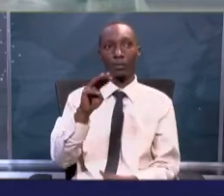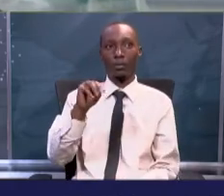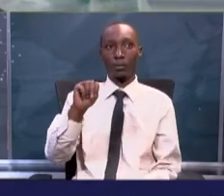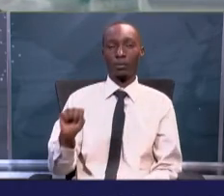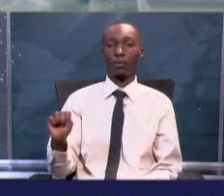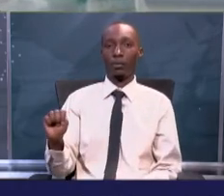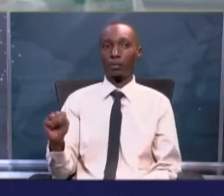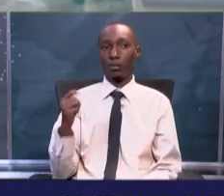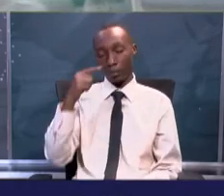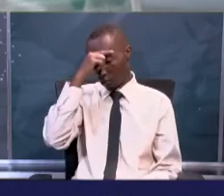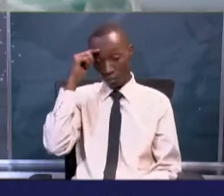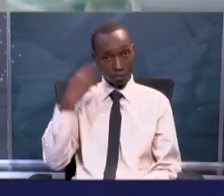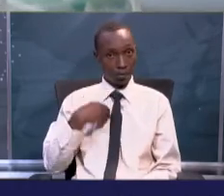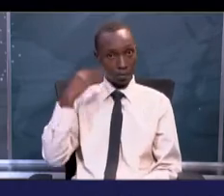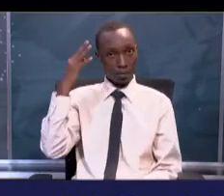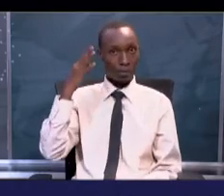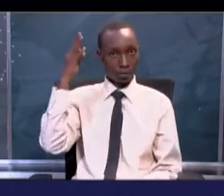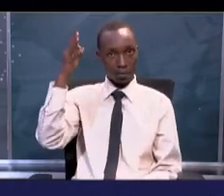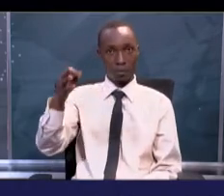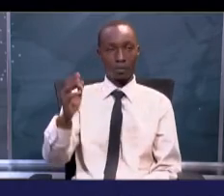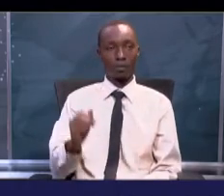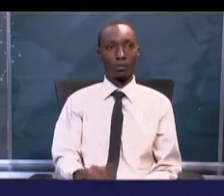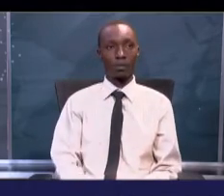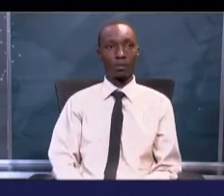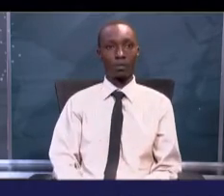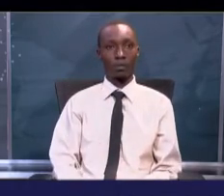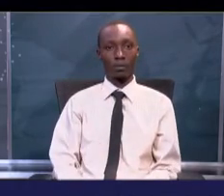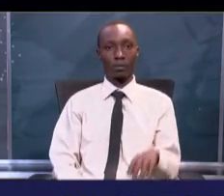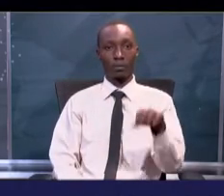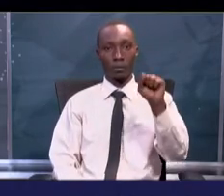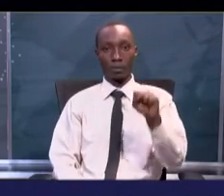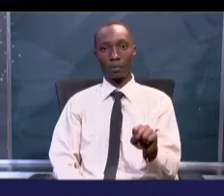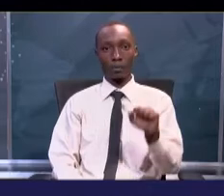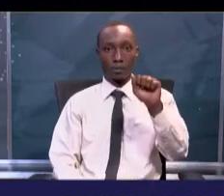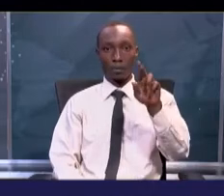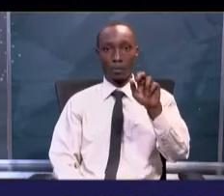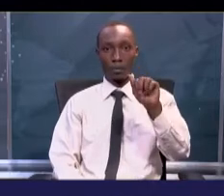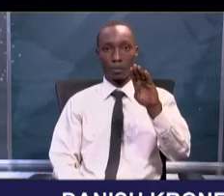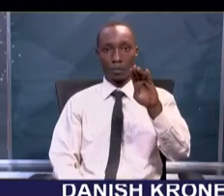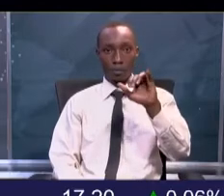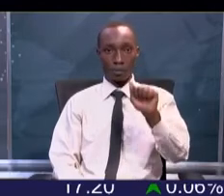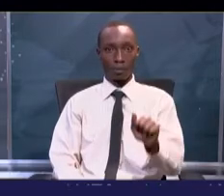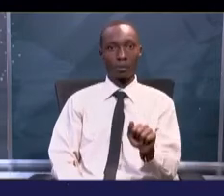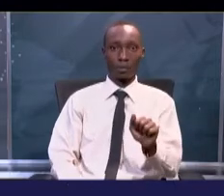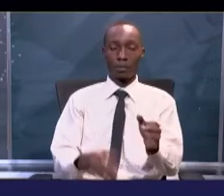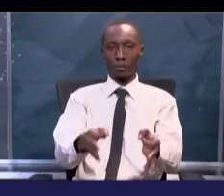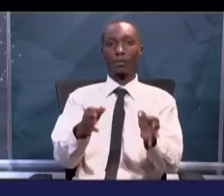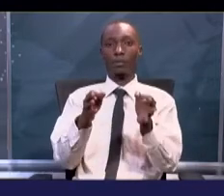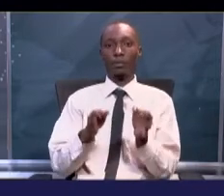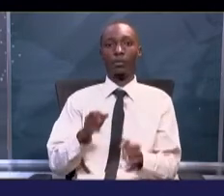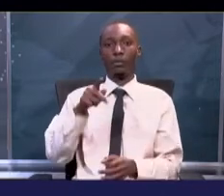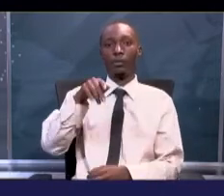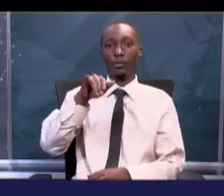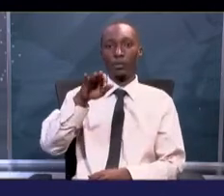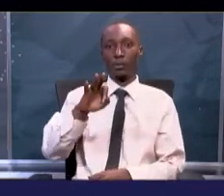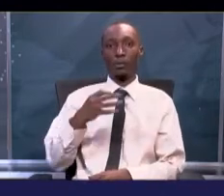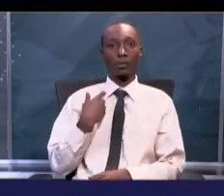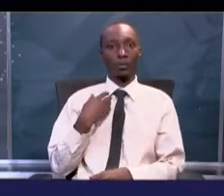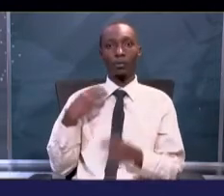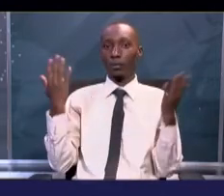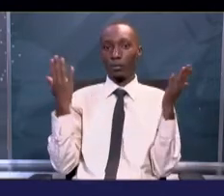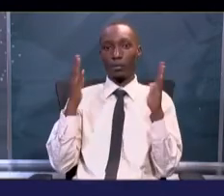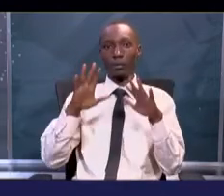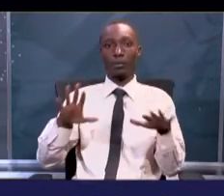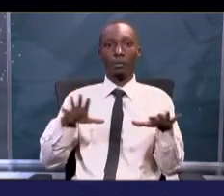people, because they have a long future ahead of them. Saudi Arabia's public investment fund, PIF, has completed the takeover of